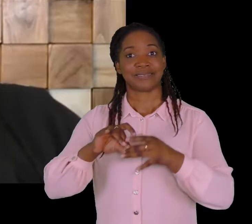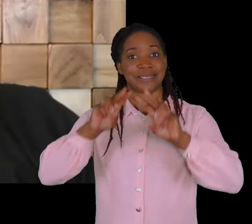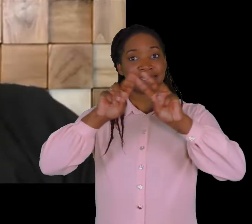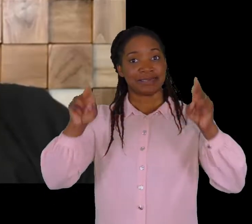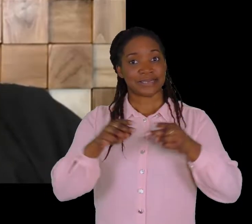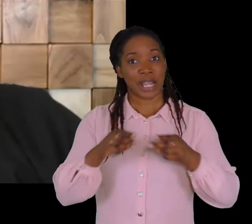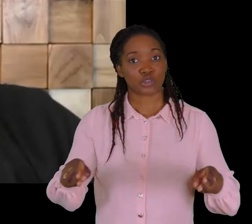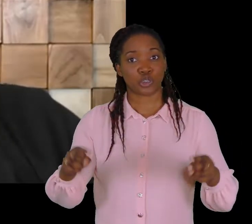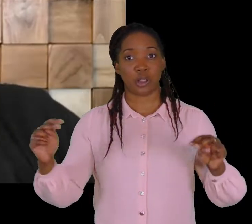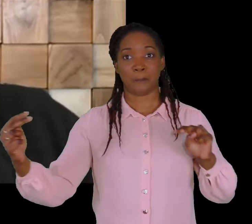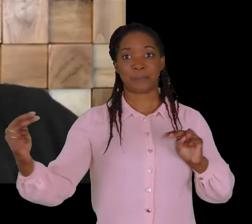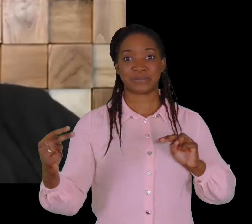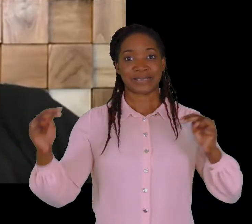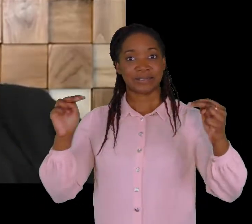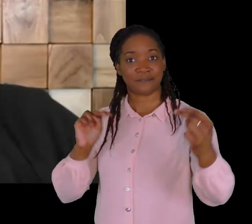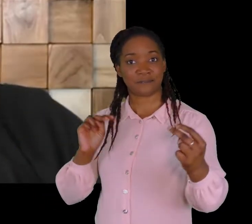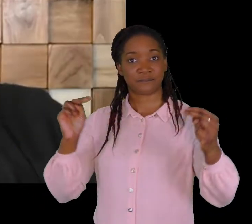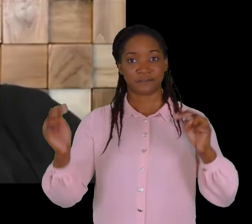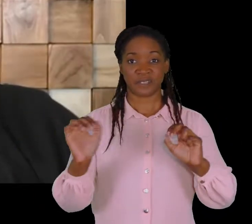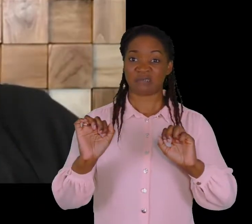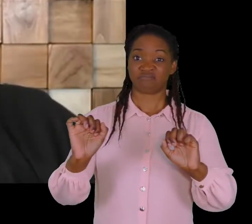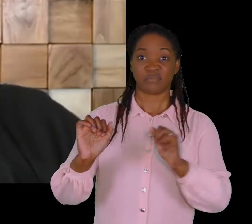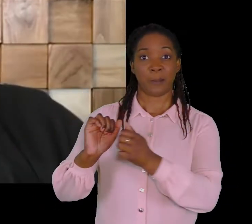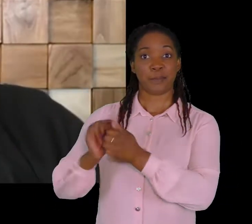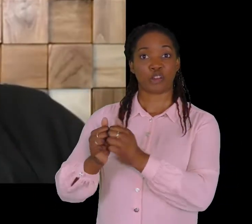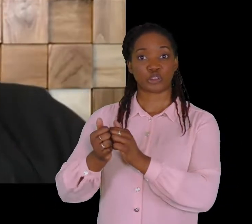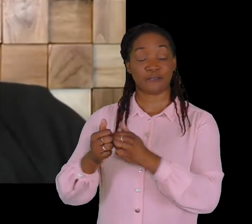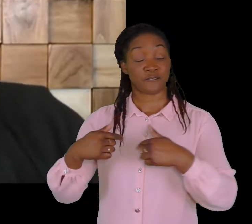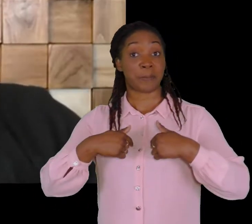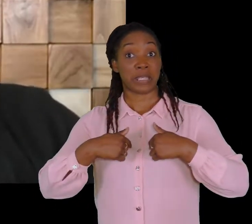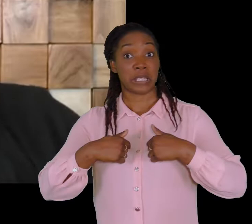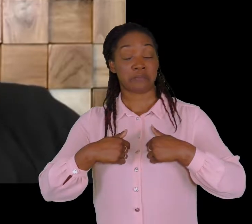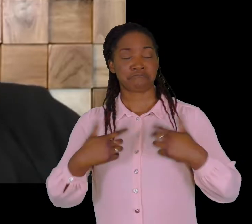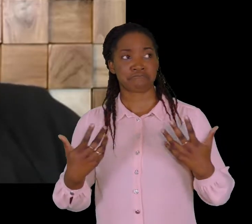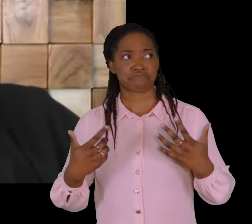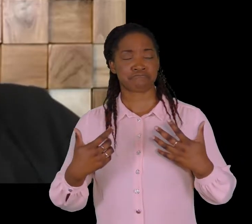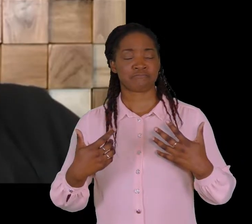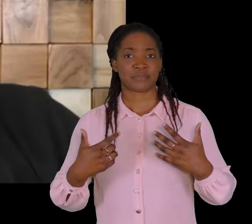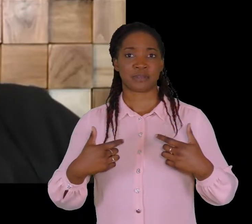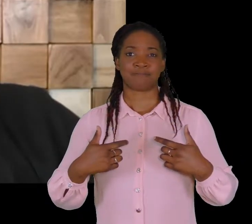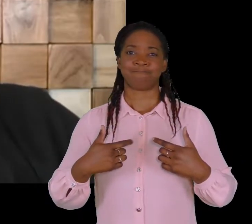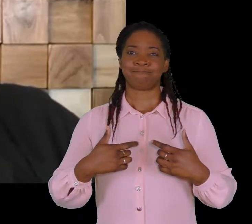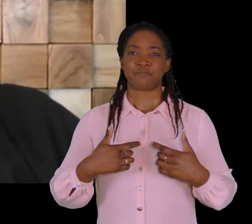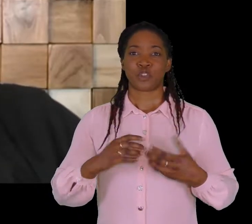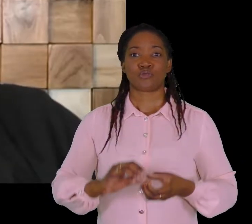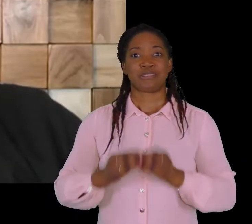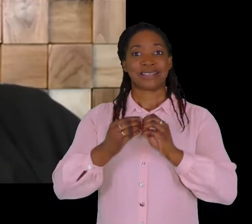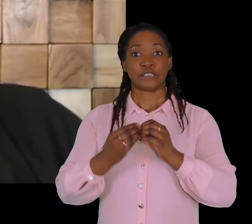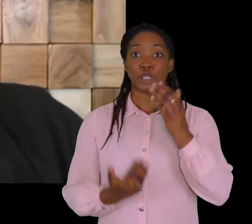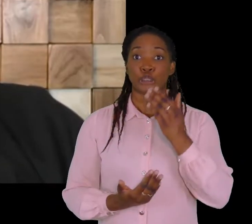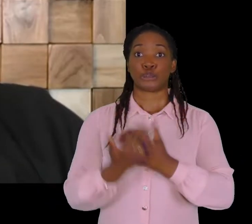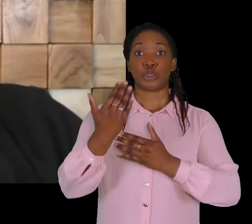and the engagement with transnational and diasporic perspectives and partnerships that effectively, in my opinion, this is what I'm